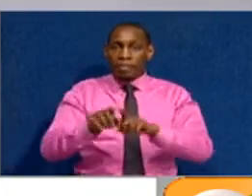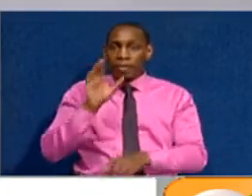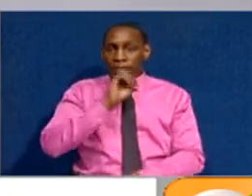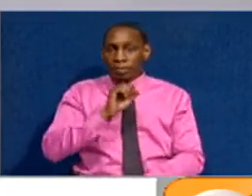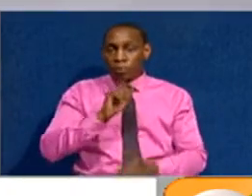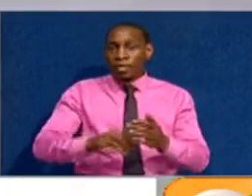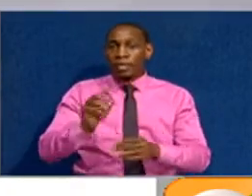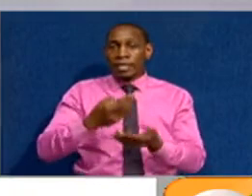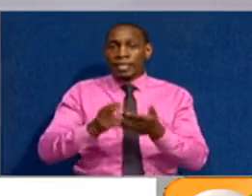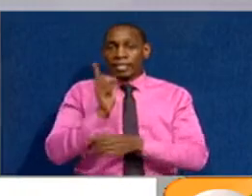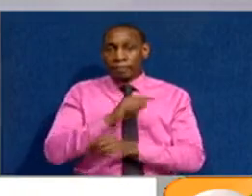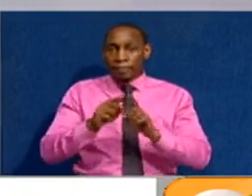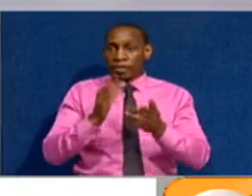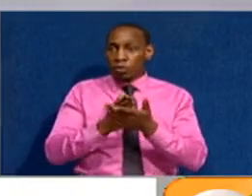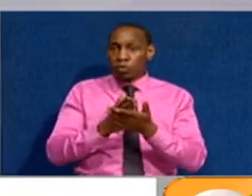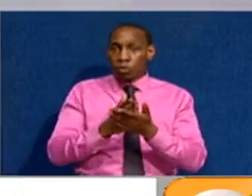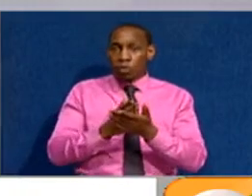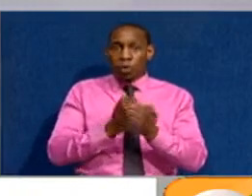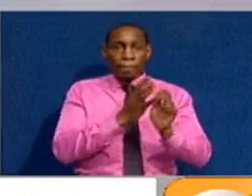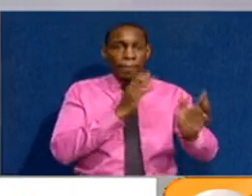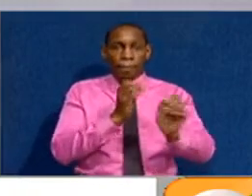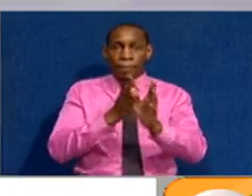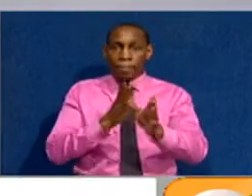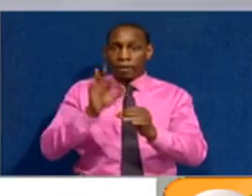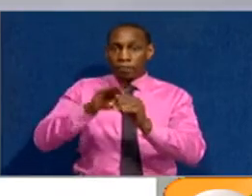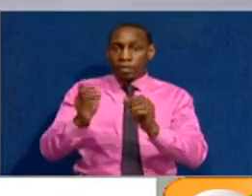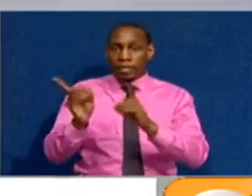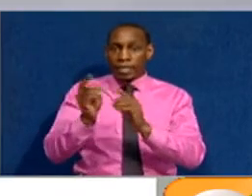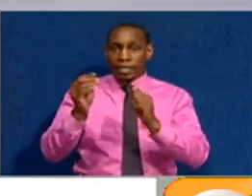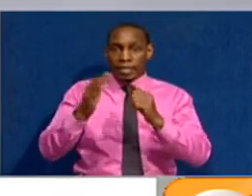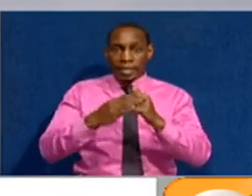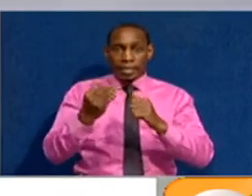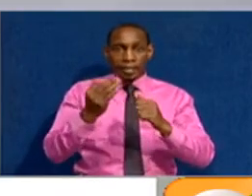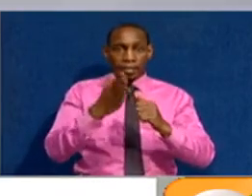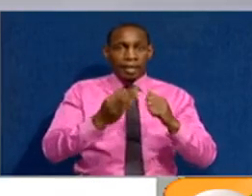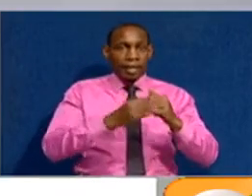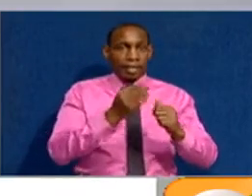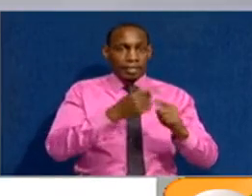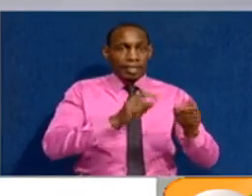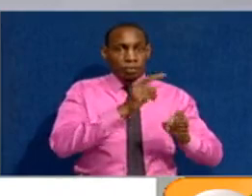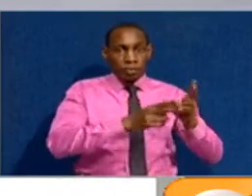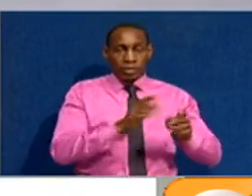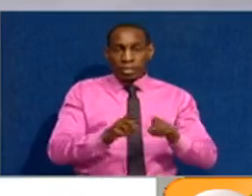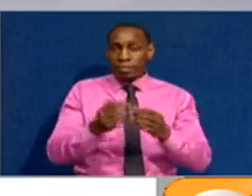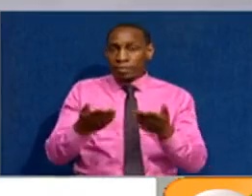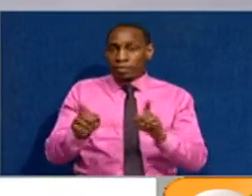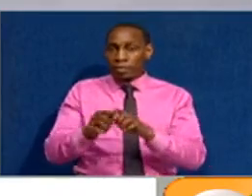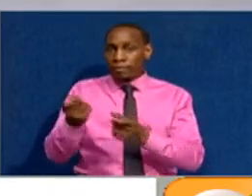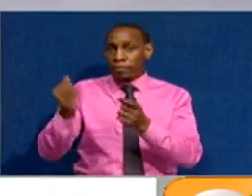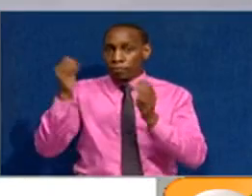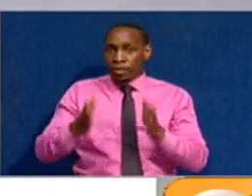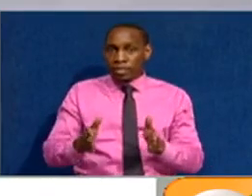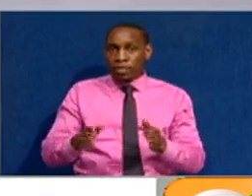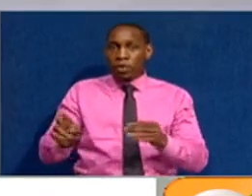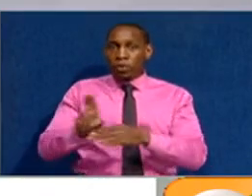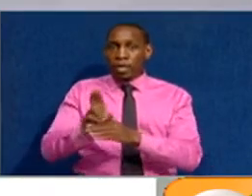they're registered. But will they turn up in large numbers to vote on 9th of August 2022? And how come very few of these politicians